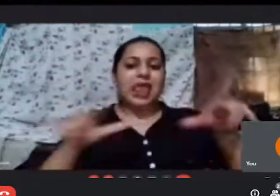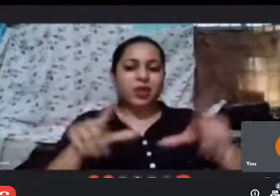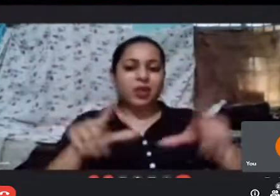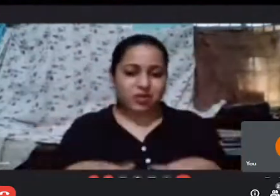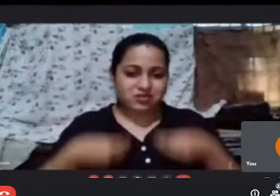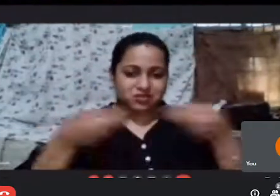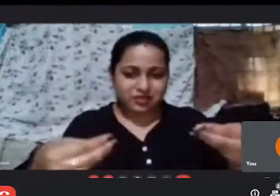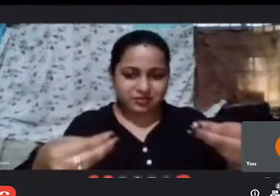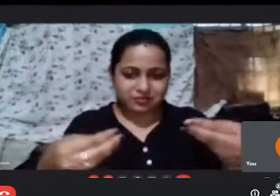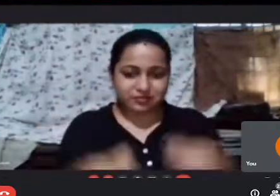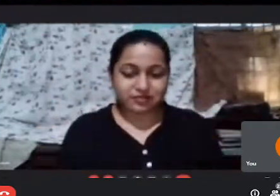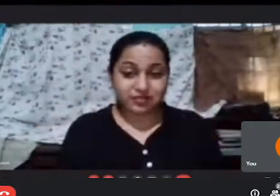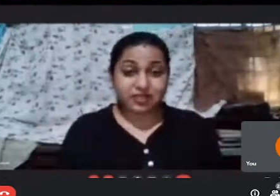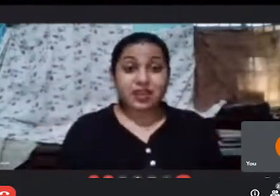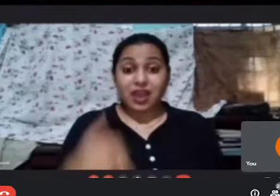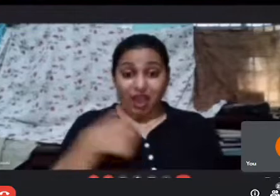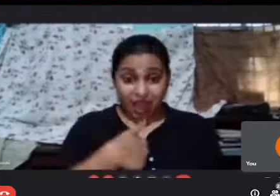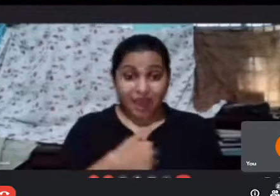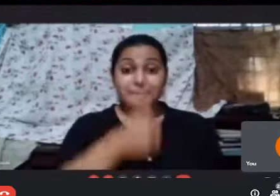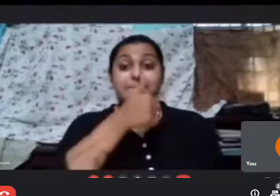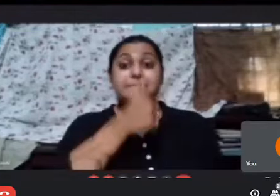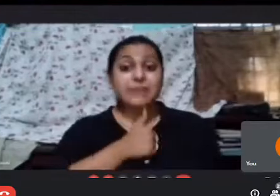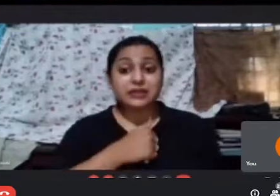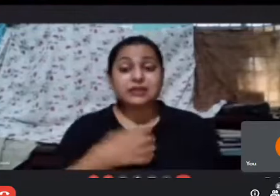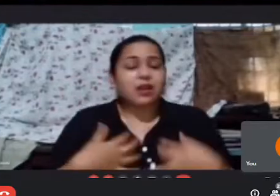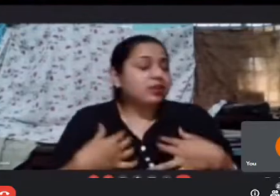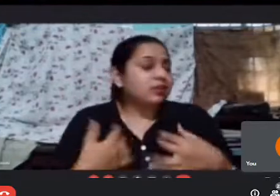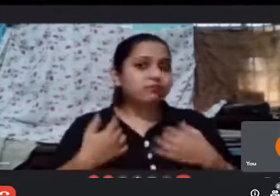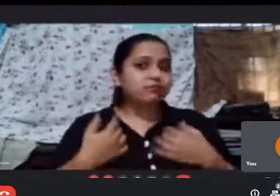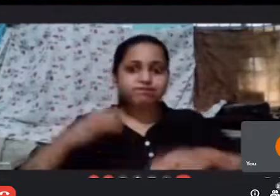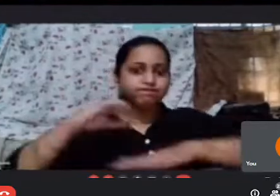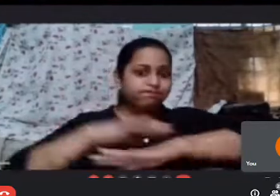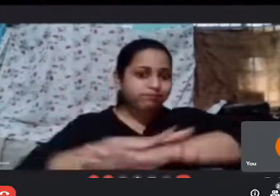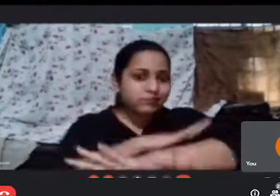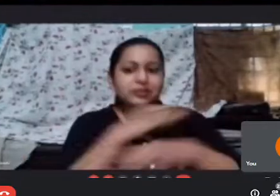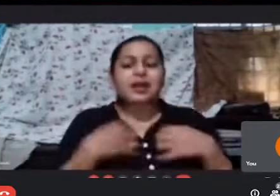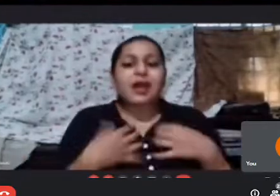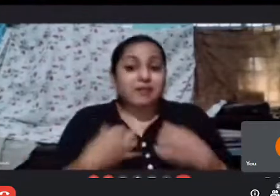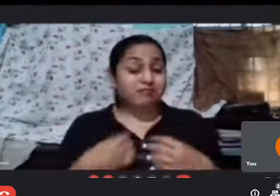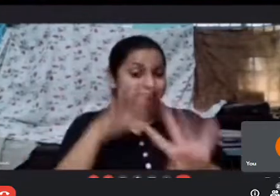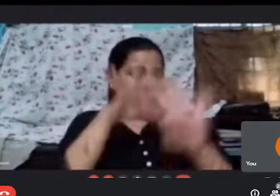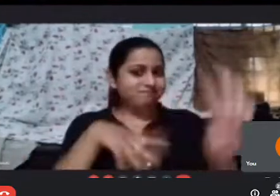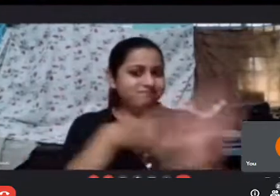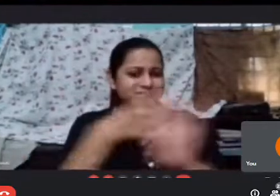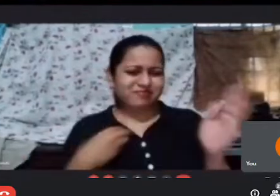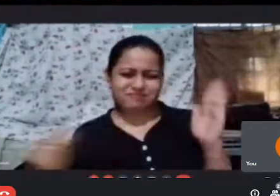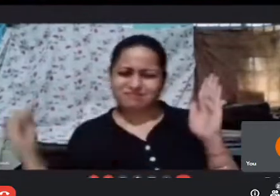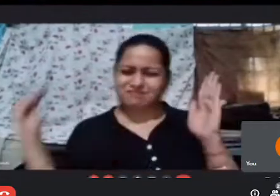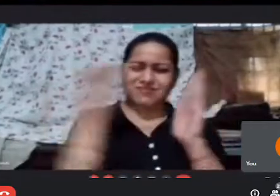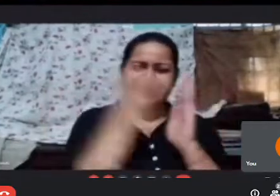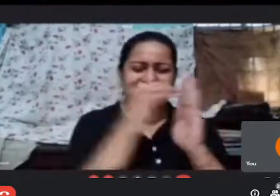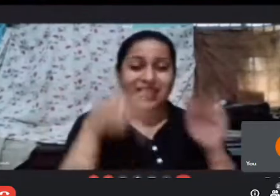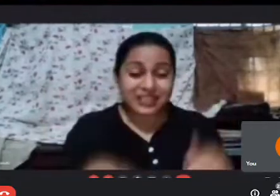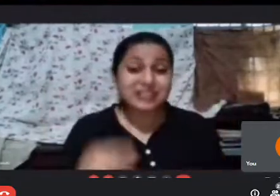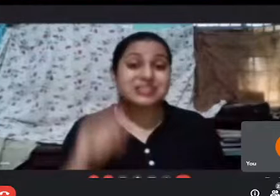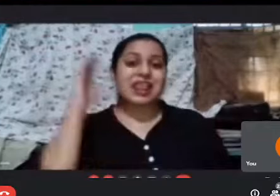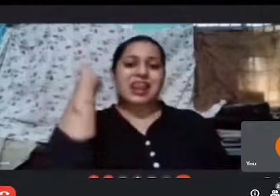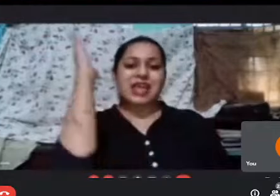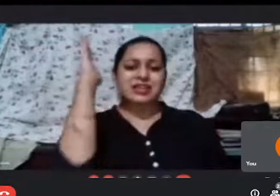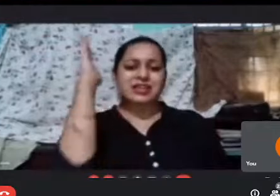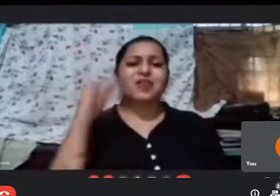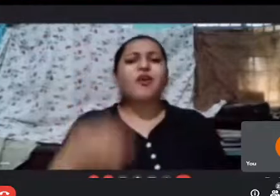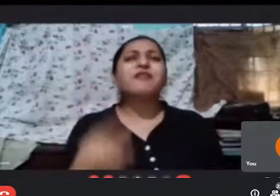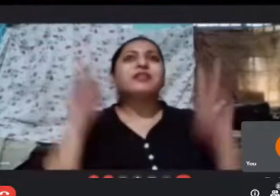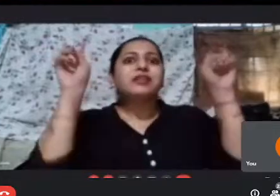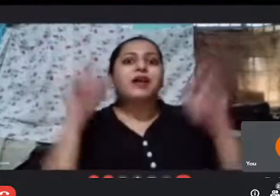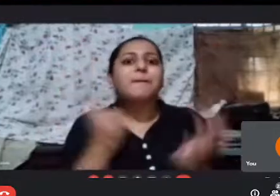I personally was inspired to schedule a lecture on this theme because of Professor Venkatesha